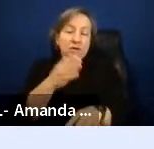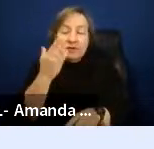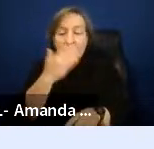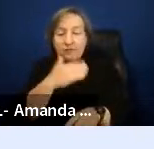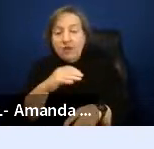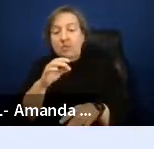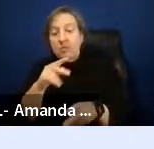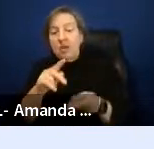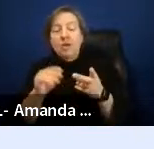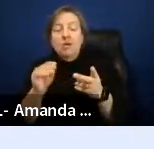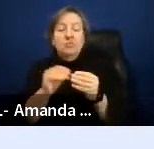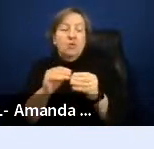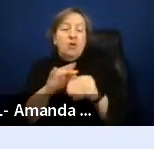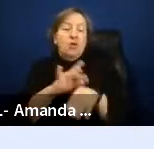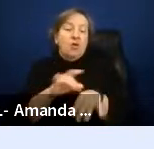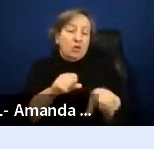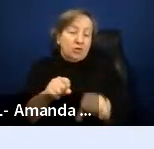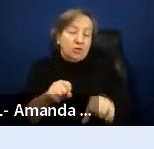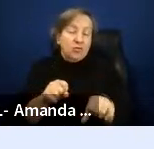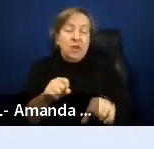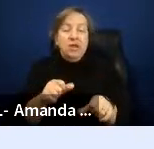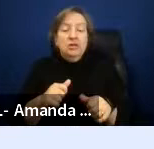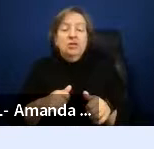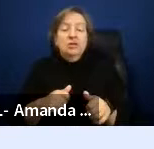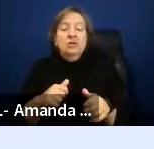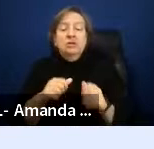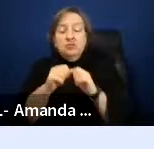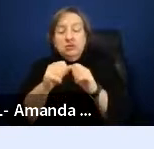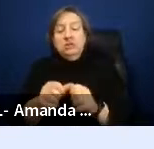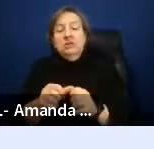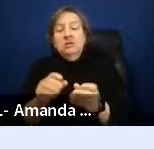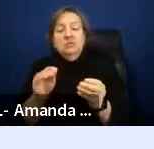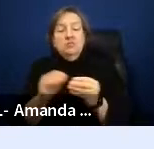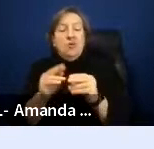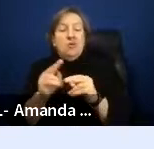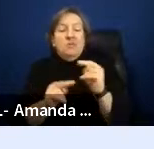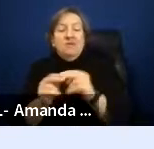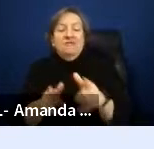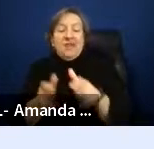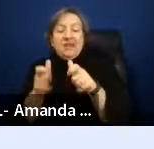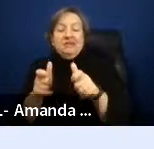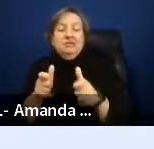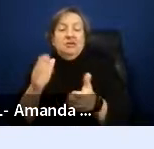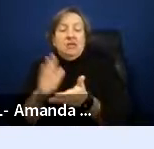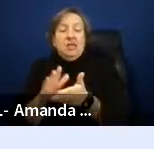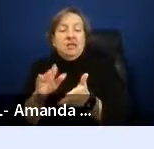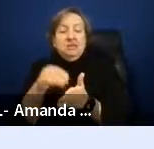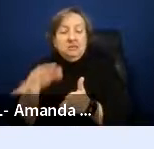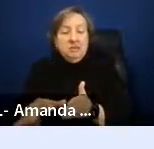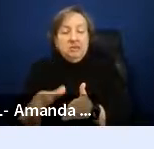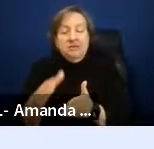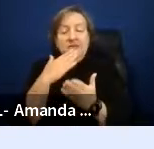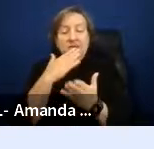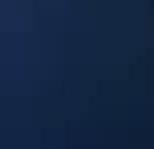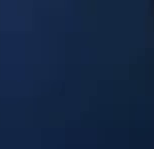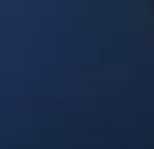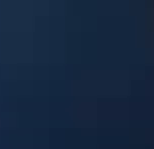earthquake resilience, can be built faster and at less cost. Thank you very much. Thank you,